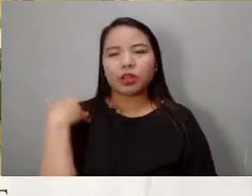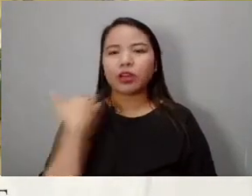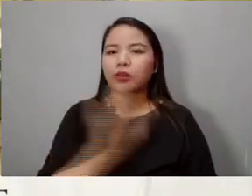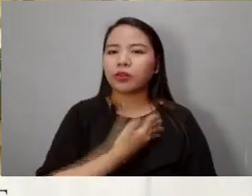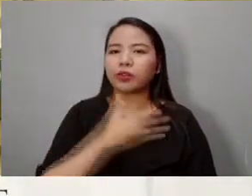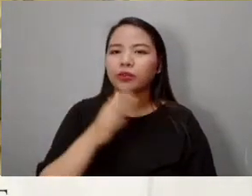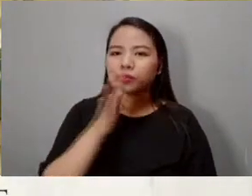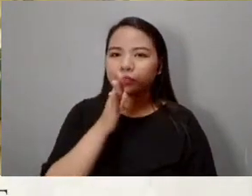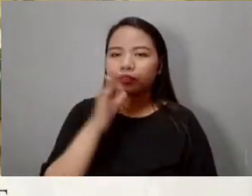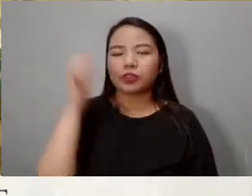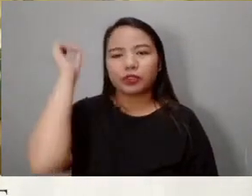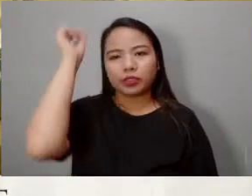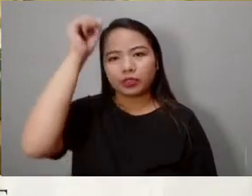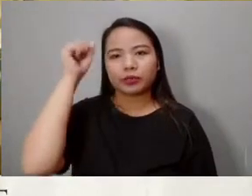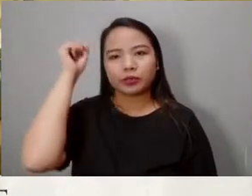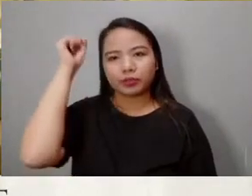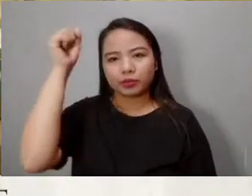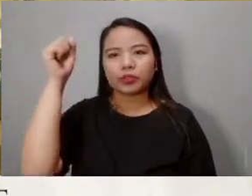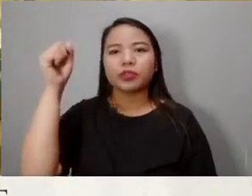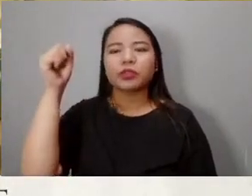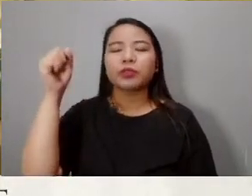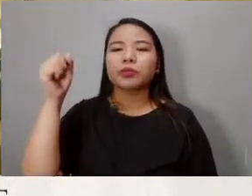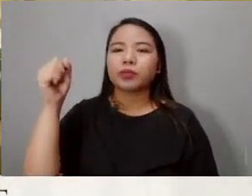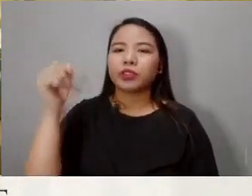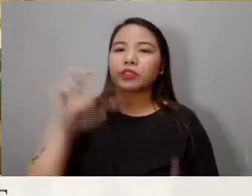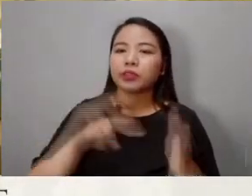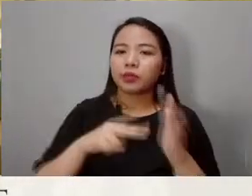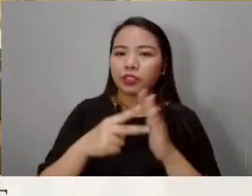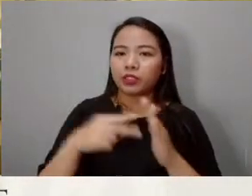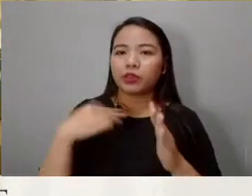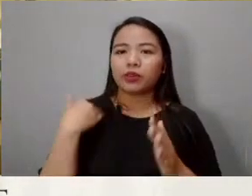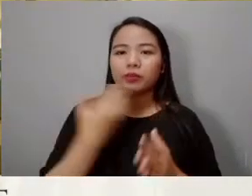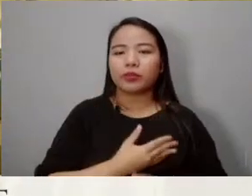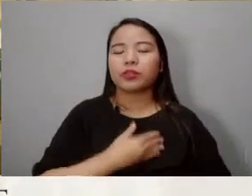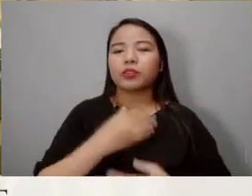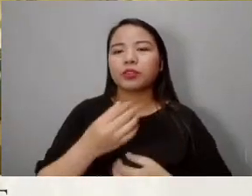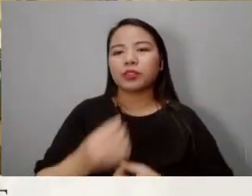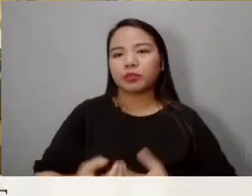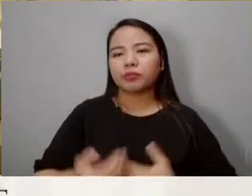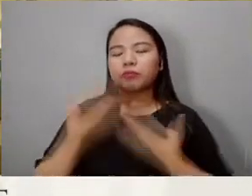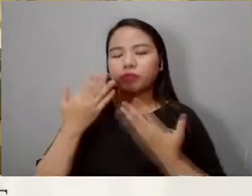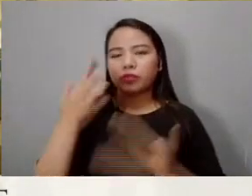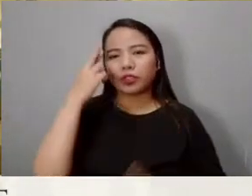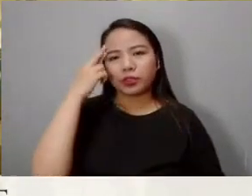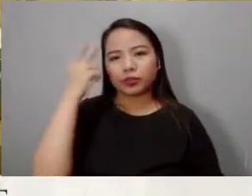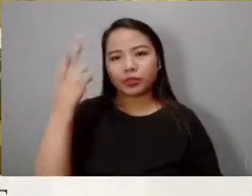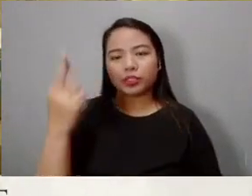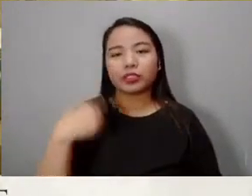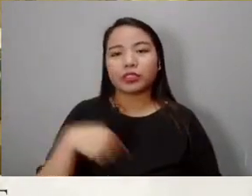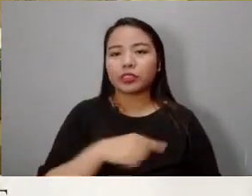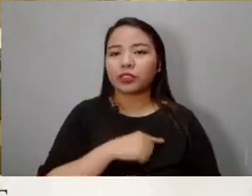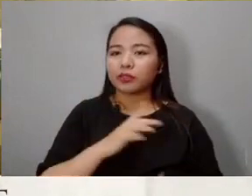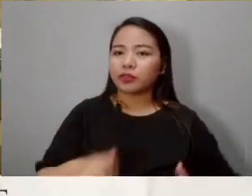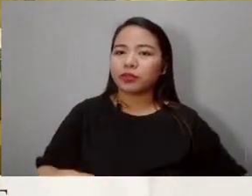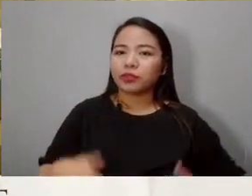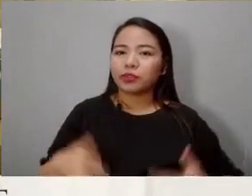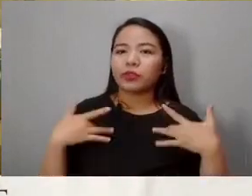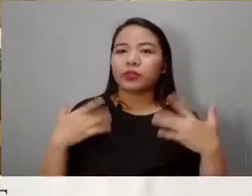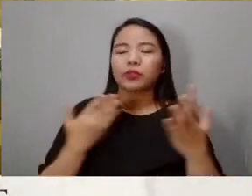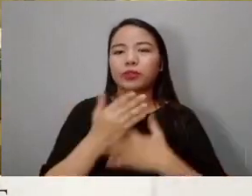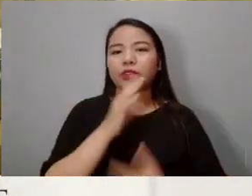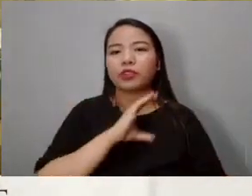Patroness, may the meaning of our offerings be realized in our lives, through Christ our